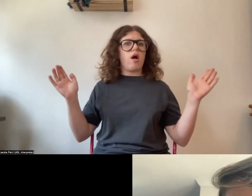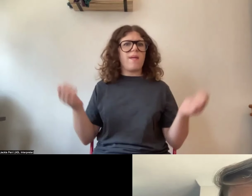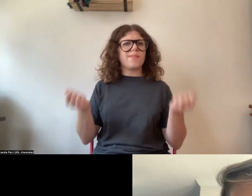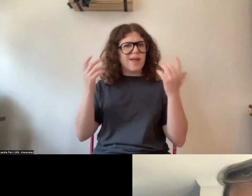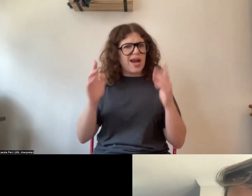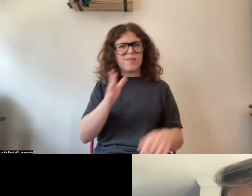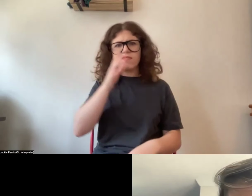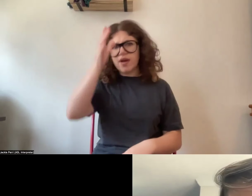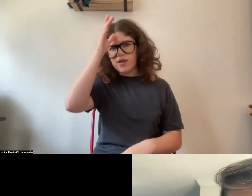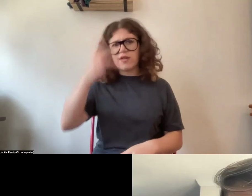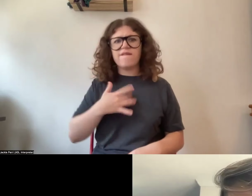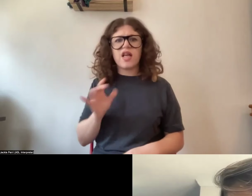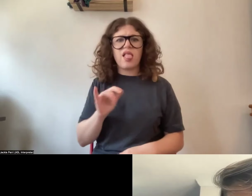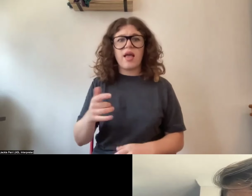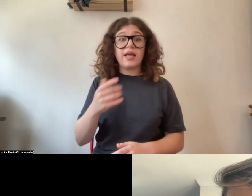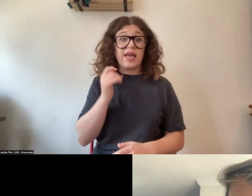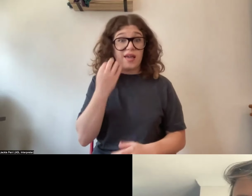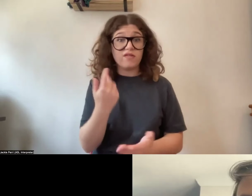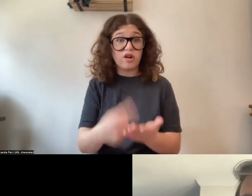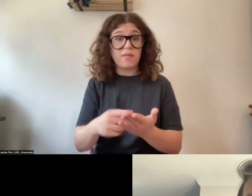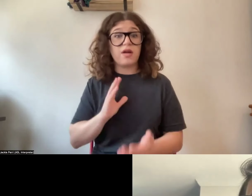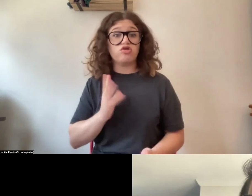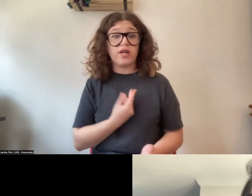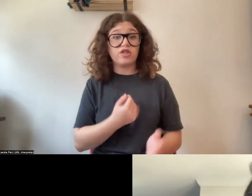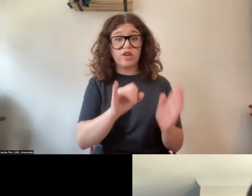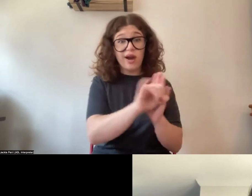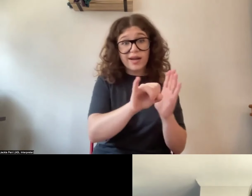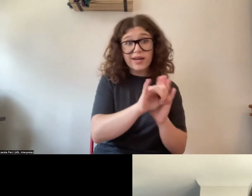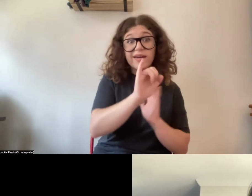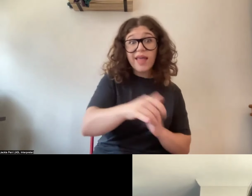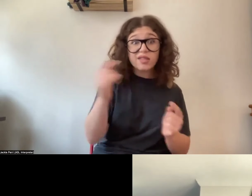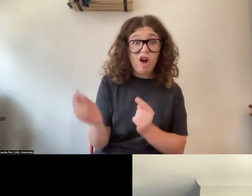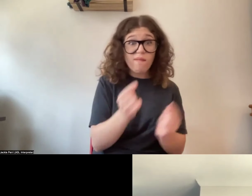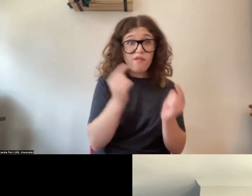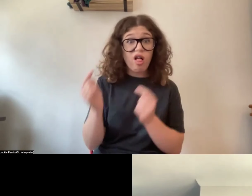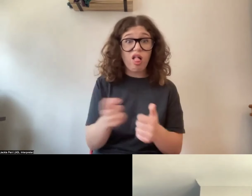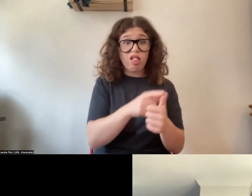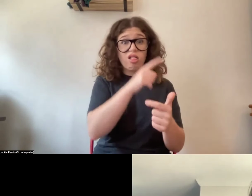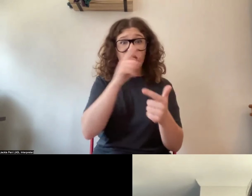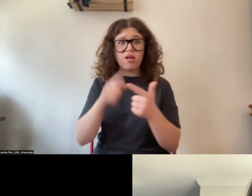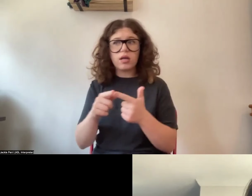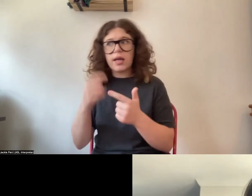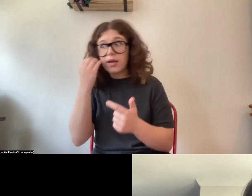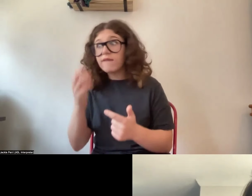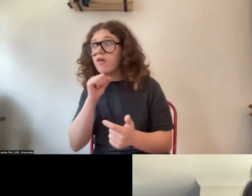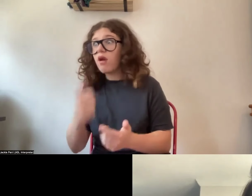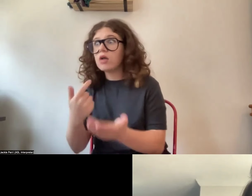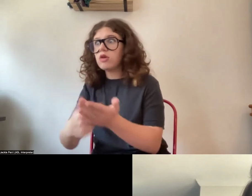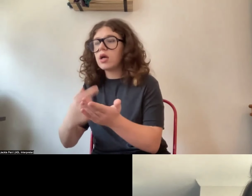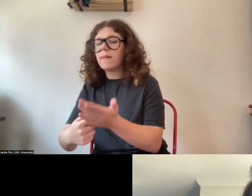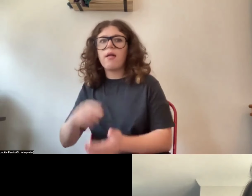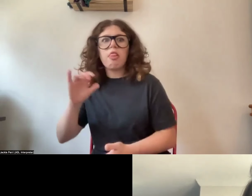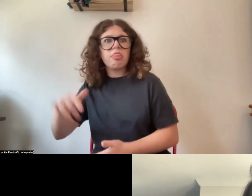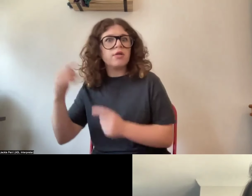about transgender identities. You have some parents who feel like it's harmful to not talk about that. So